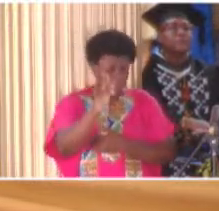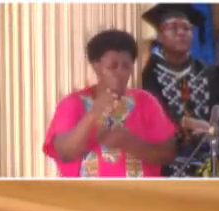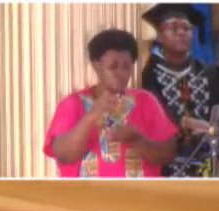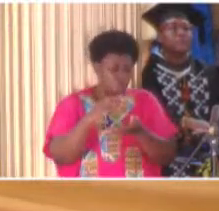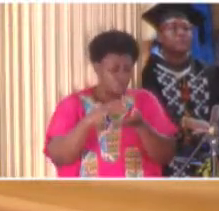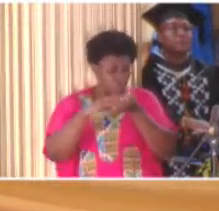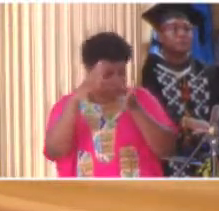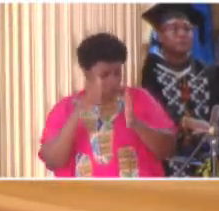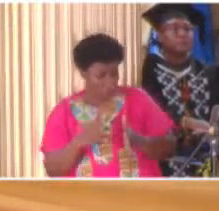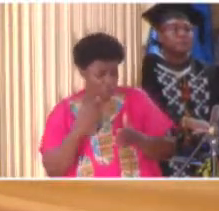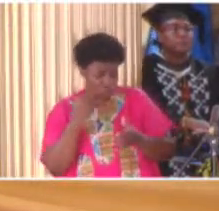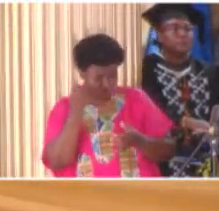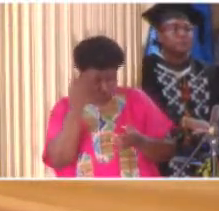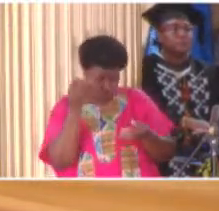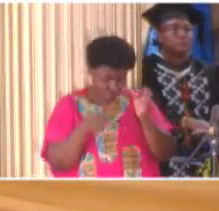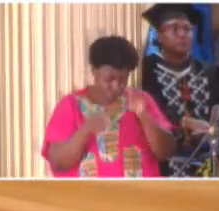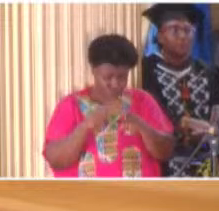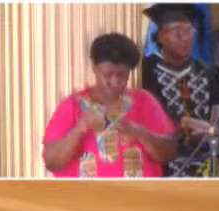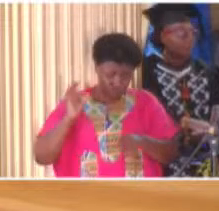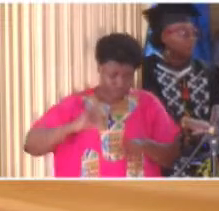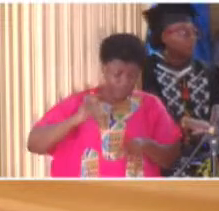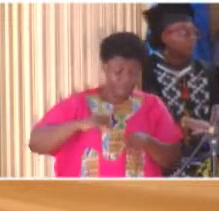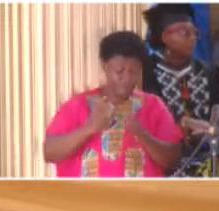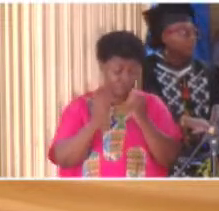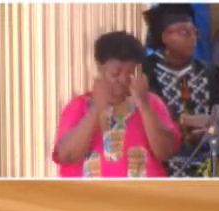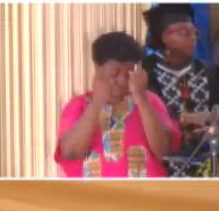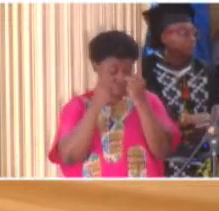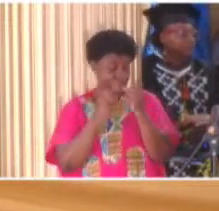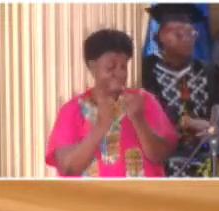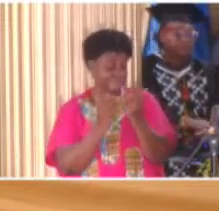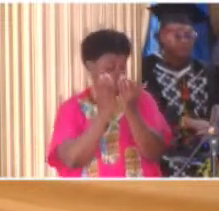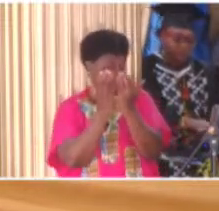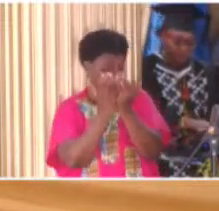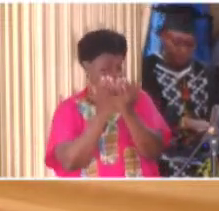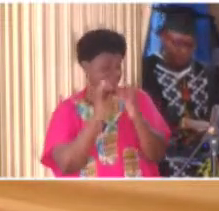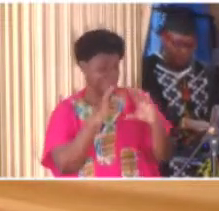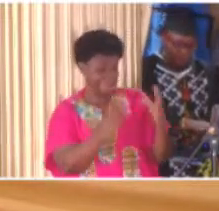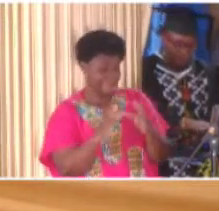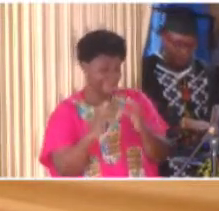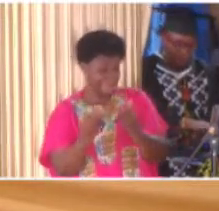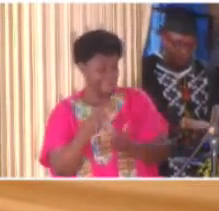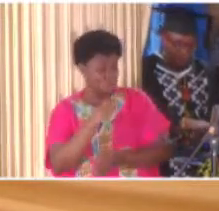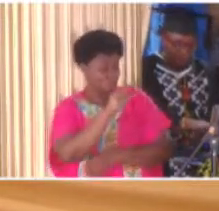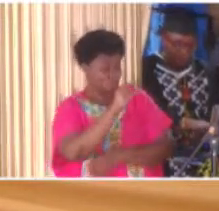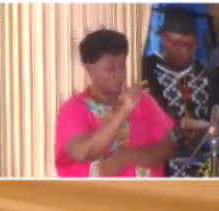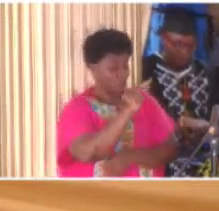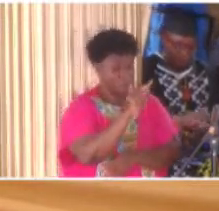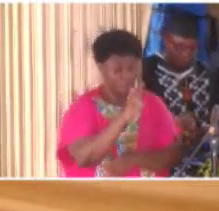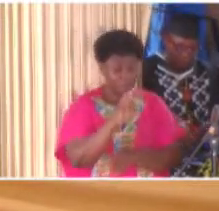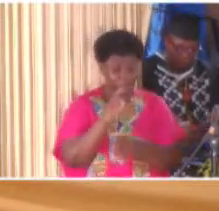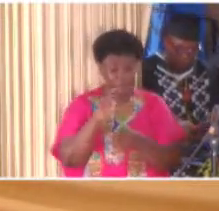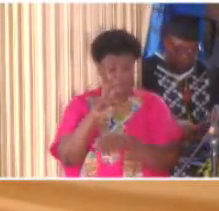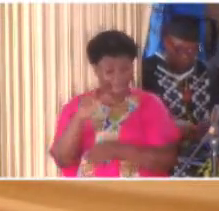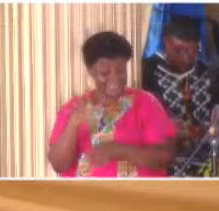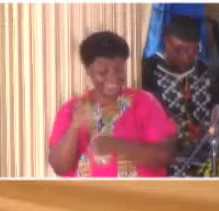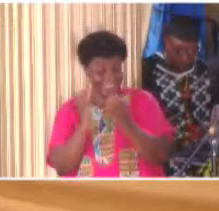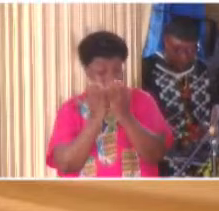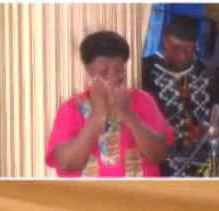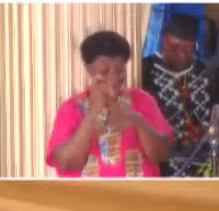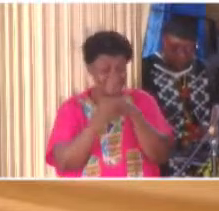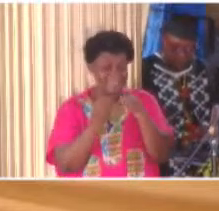and benefit from our vibrant academic community. For the 2024-2025 academic year, a total of